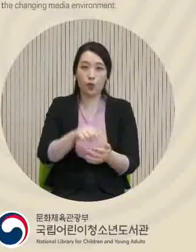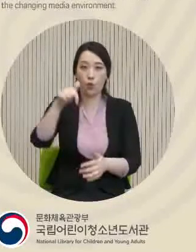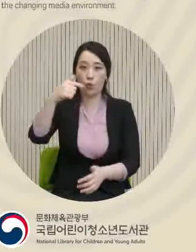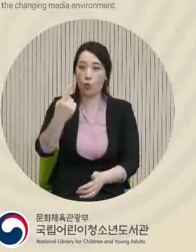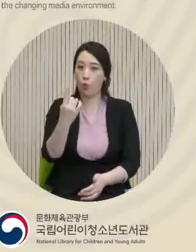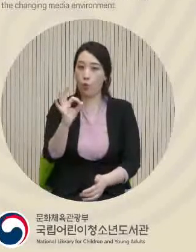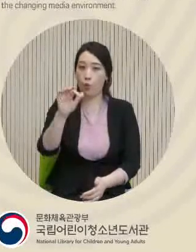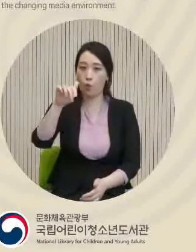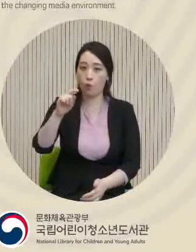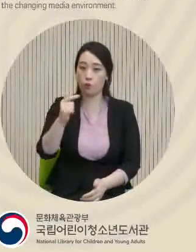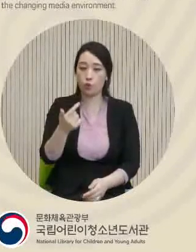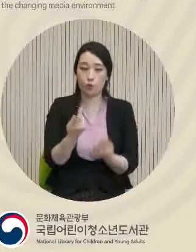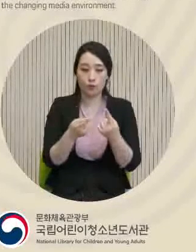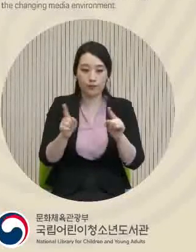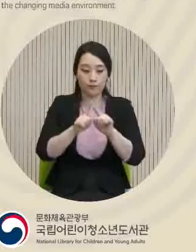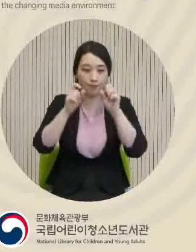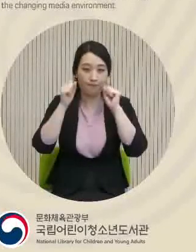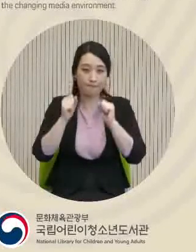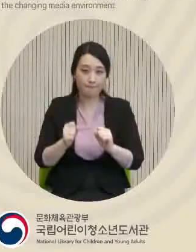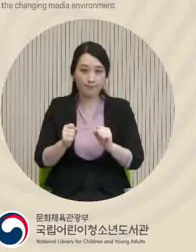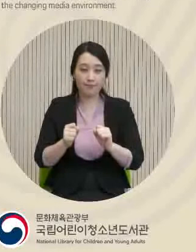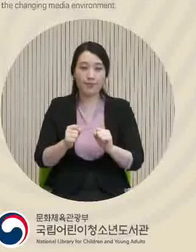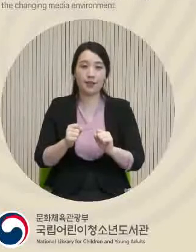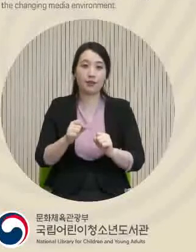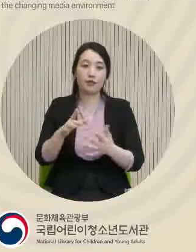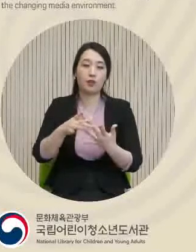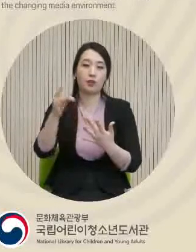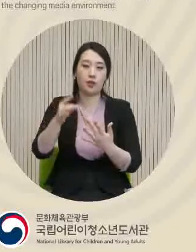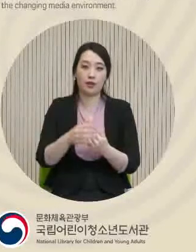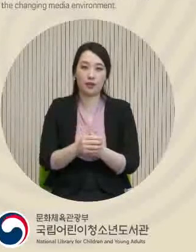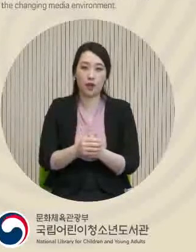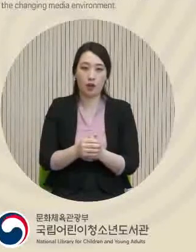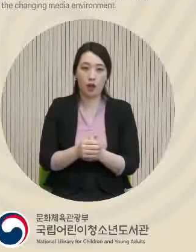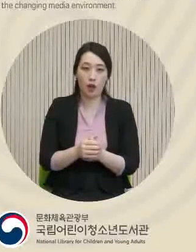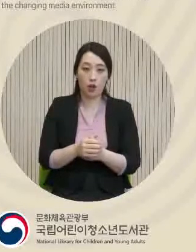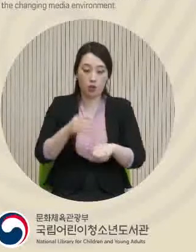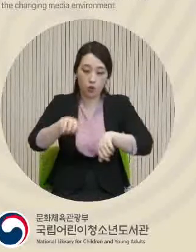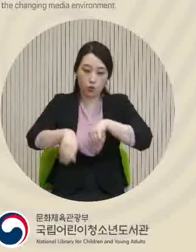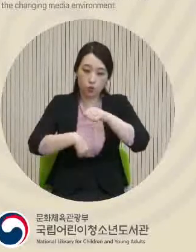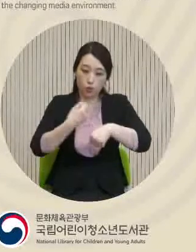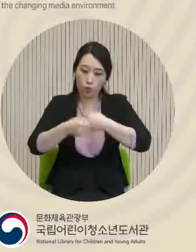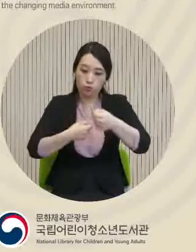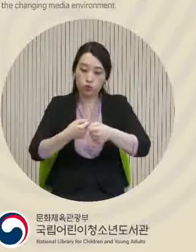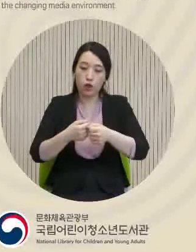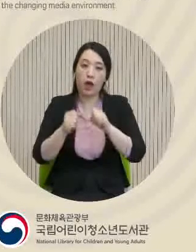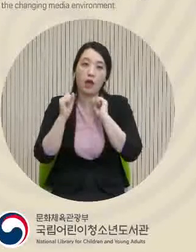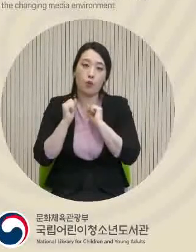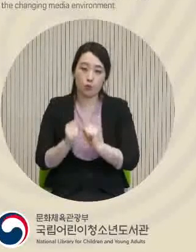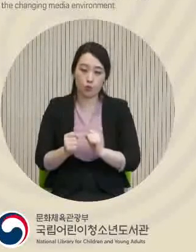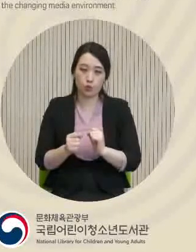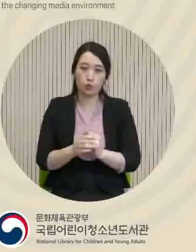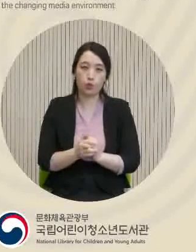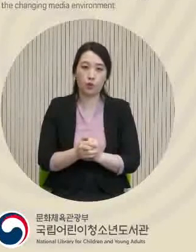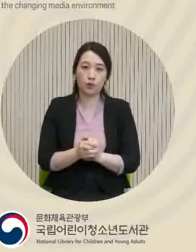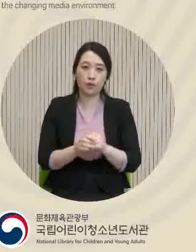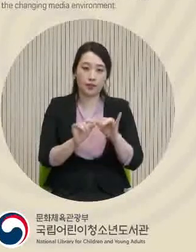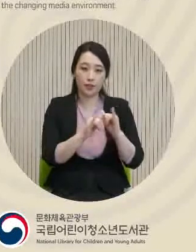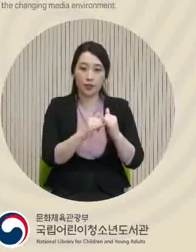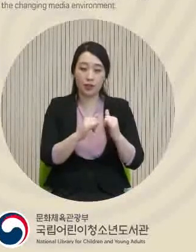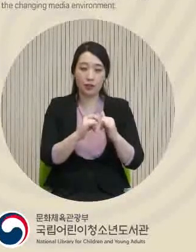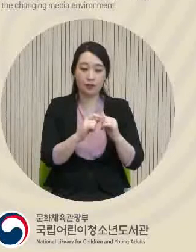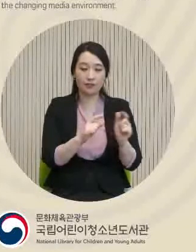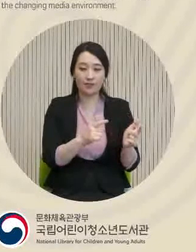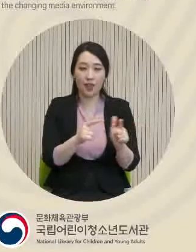coexistence. So we made the sub-themes of live together with animals, the earth, and the neighbors.